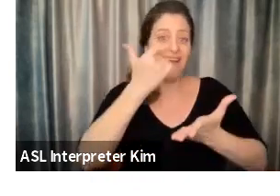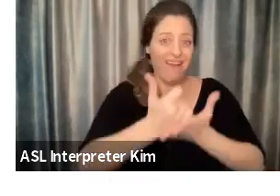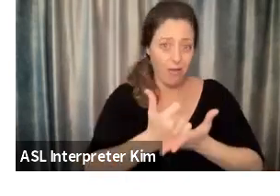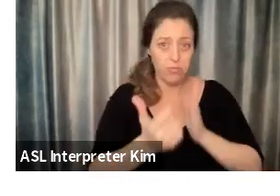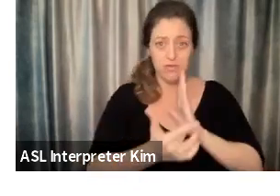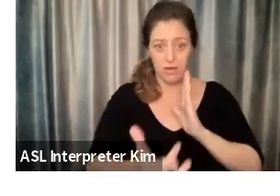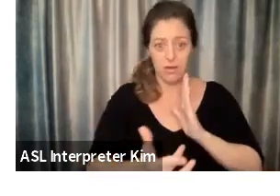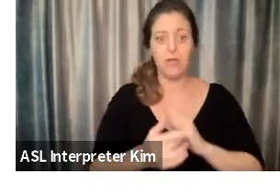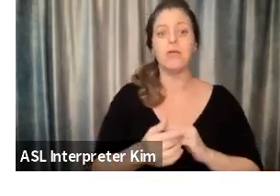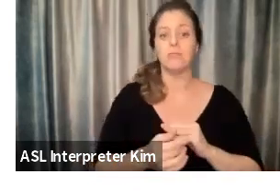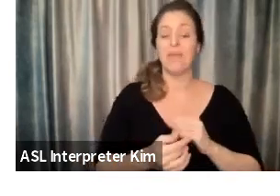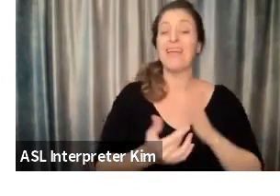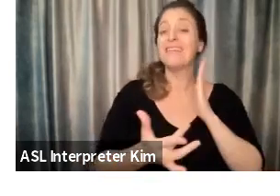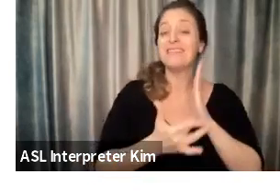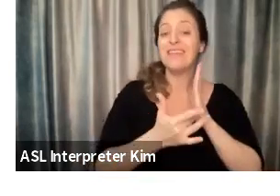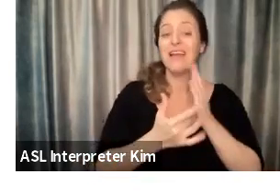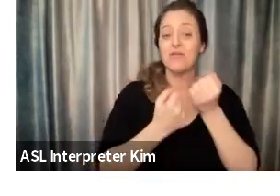their email is